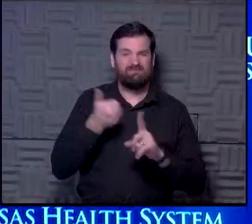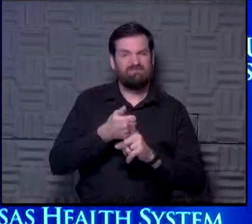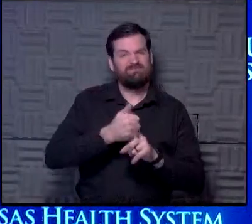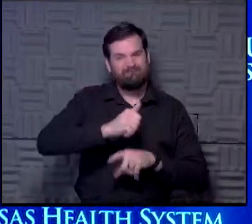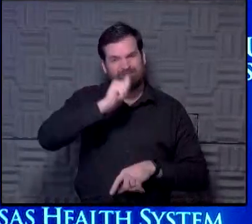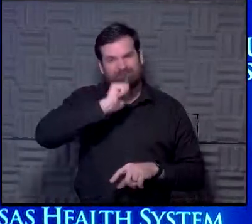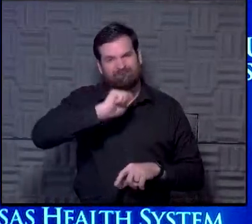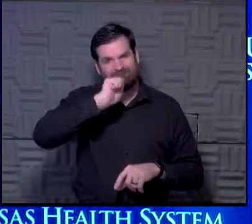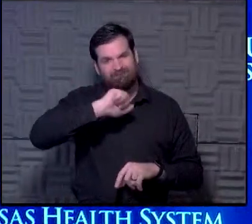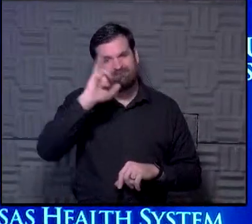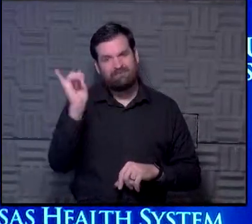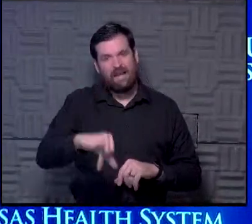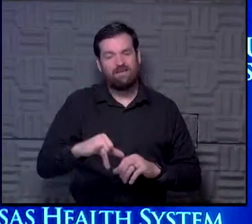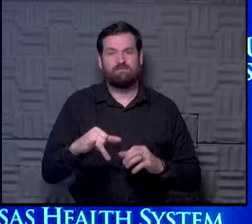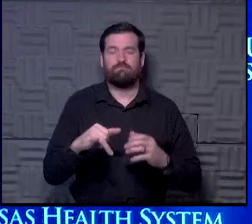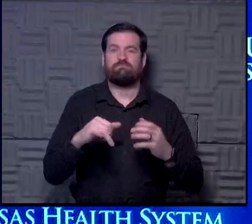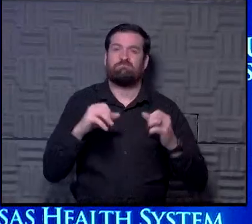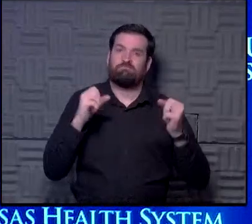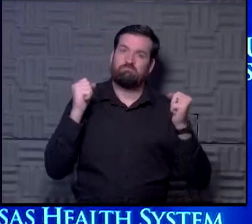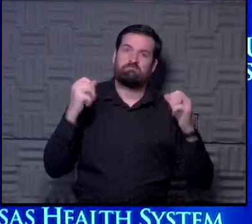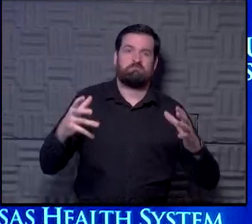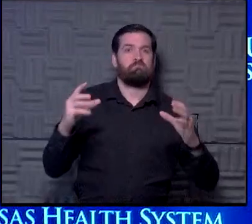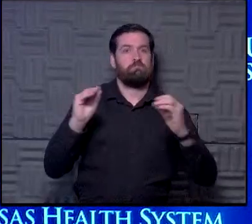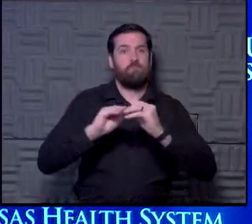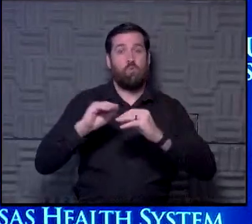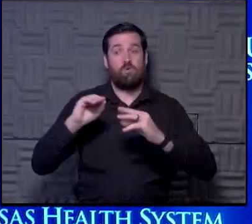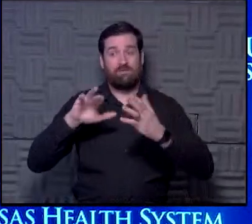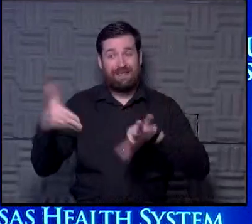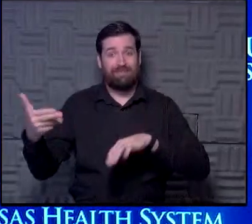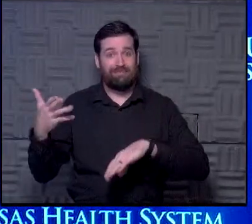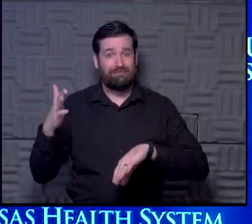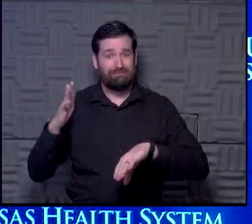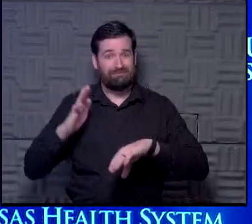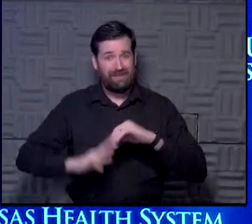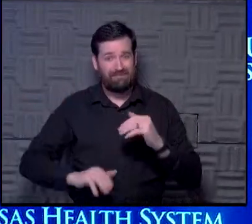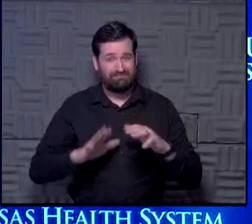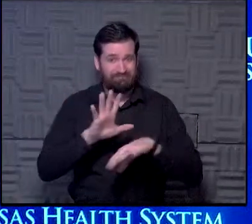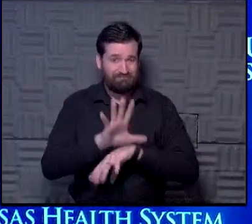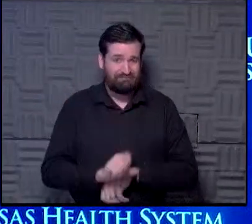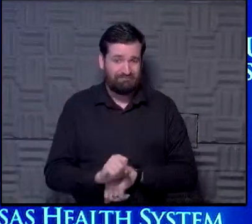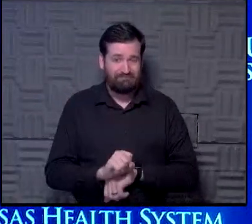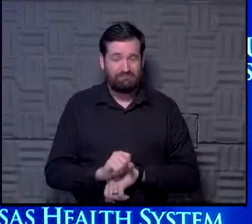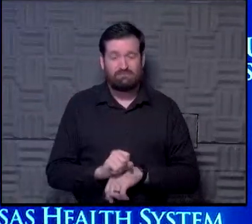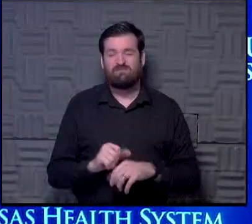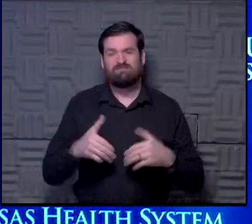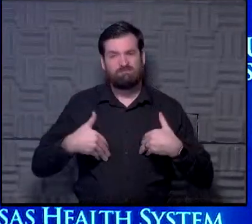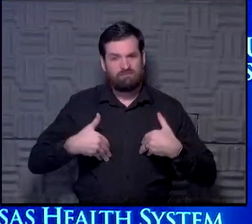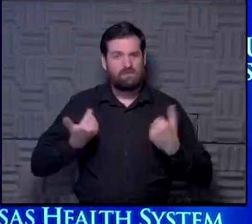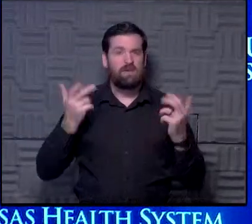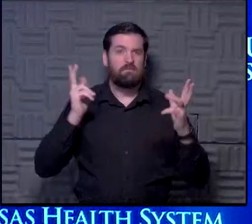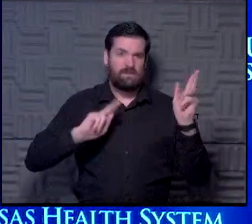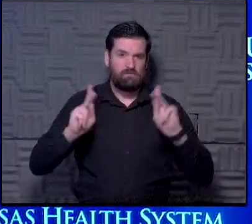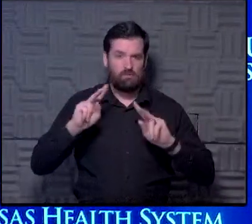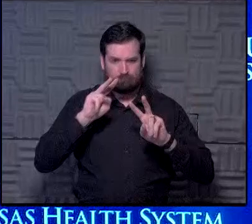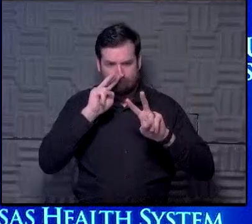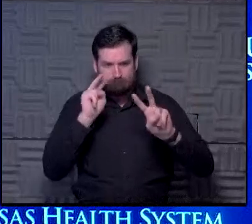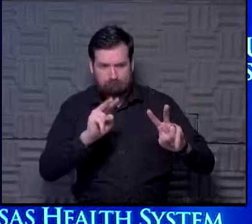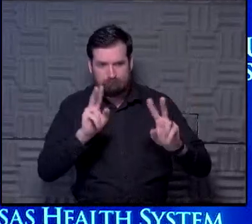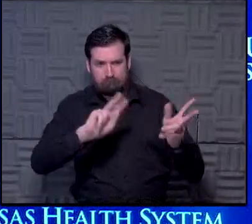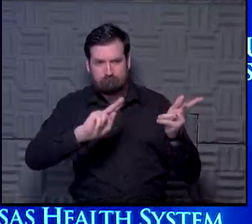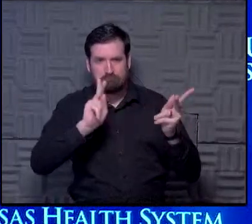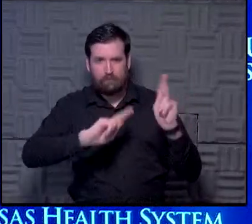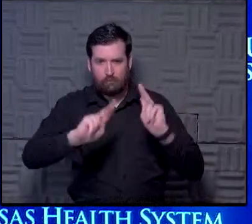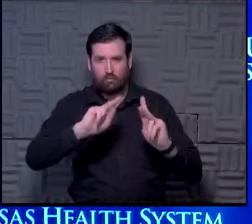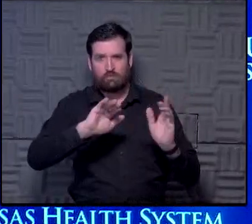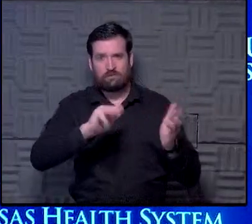that and are there with a lot more death than they are accustomed to. And these are young people watching folks